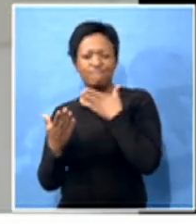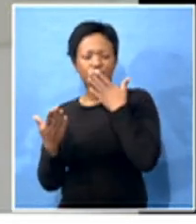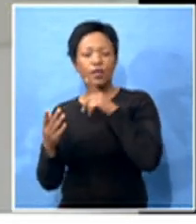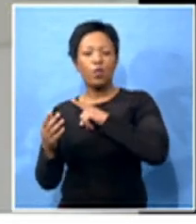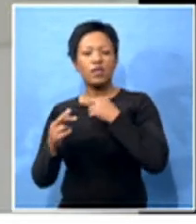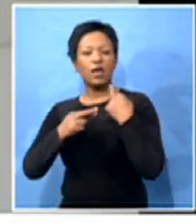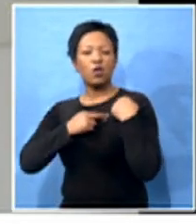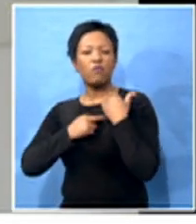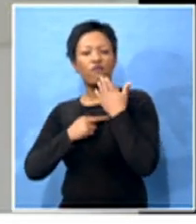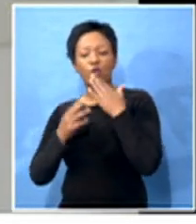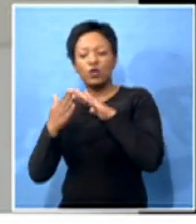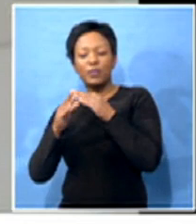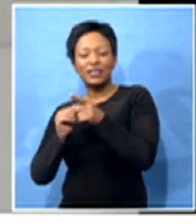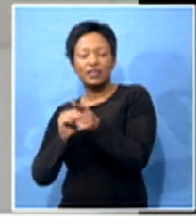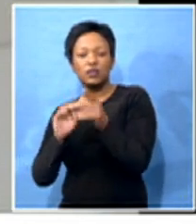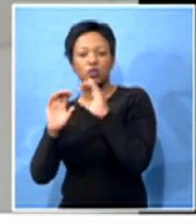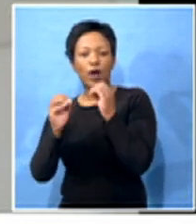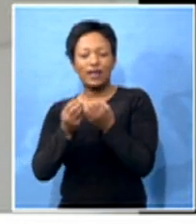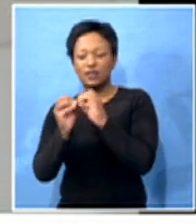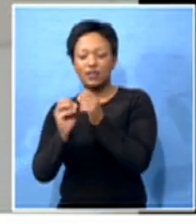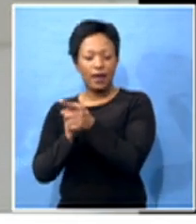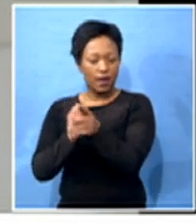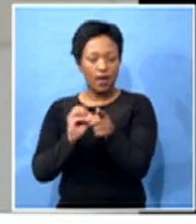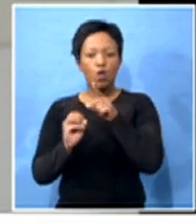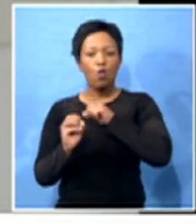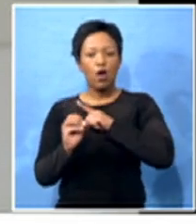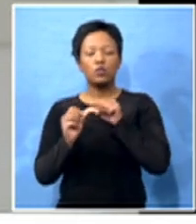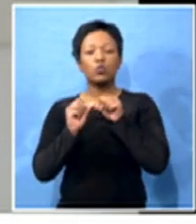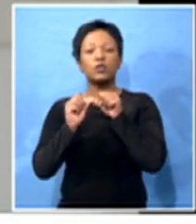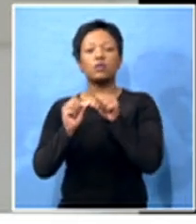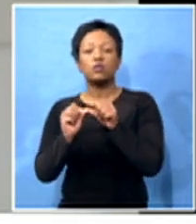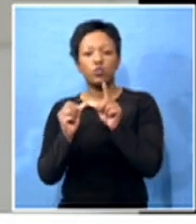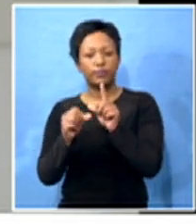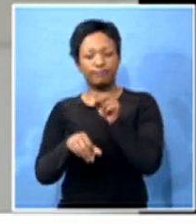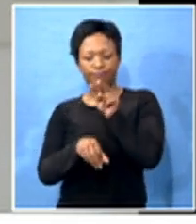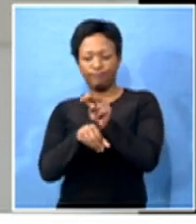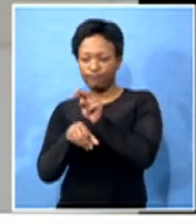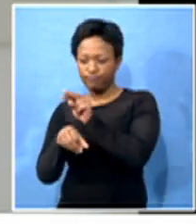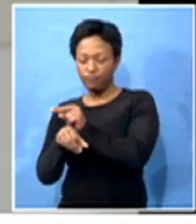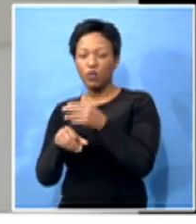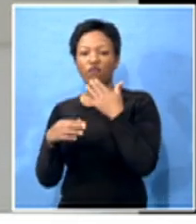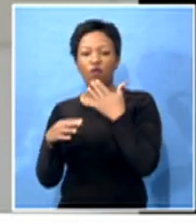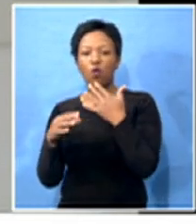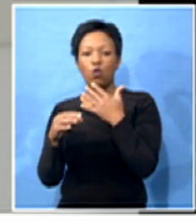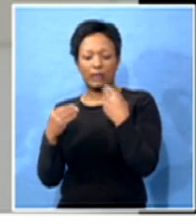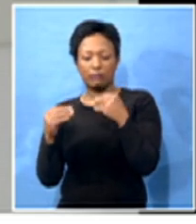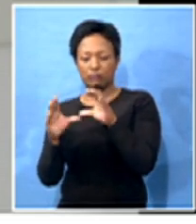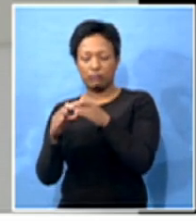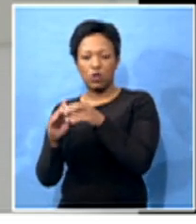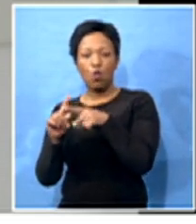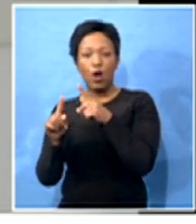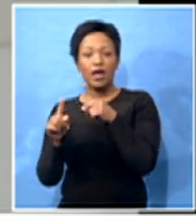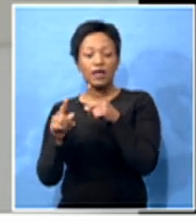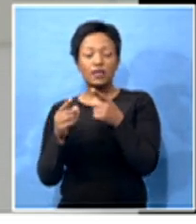local community organizations as a way for them to continue monitoring the work of corporations, the devastation that they do